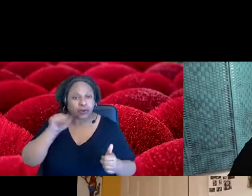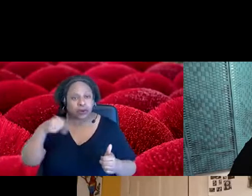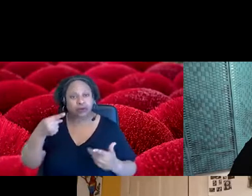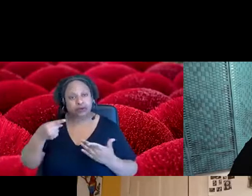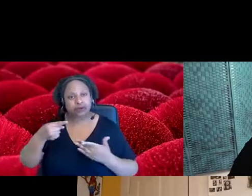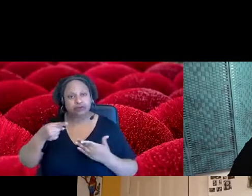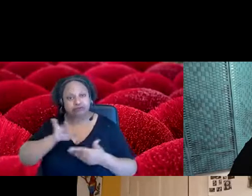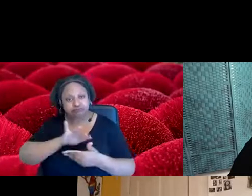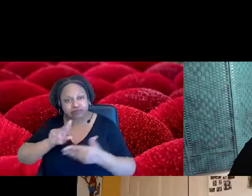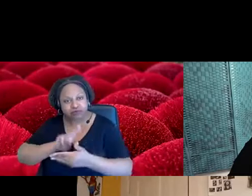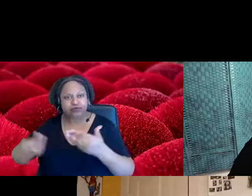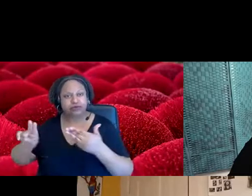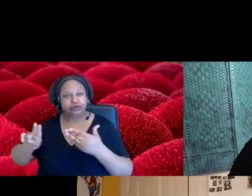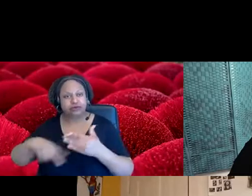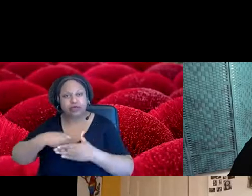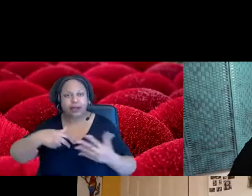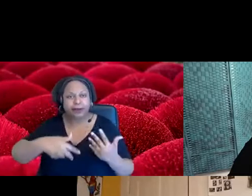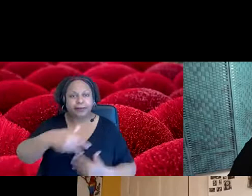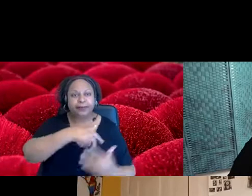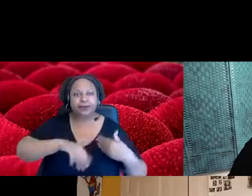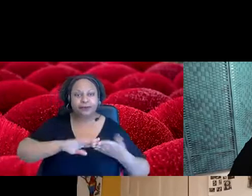the disciplines, you know, and it